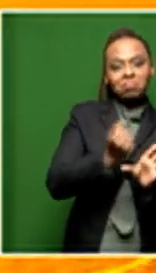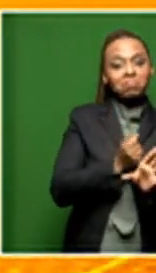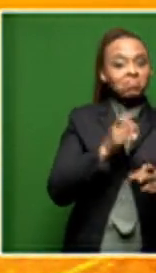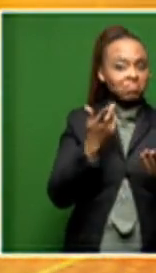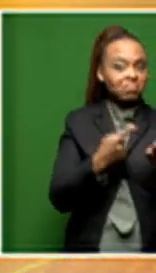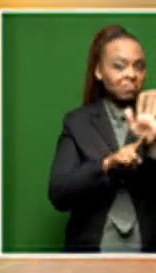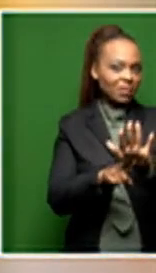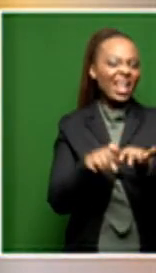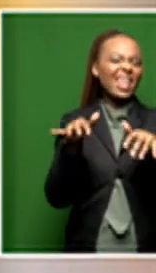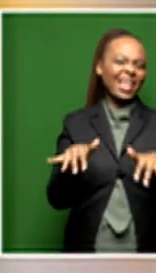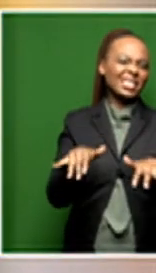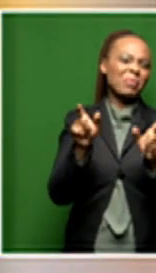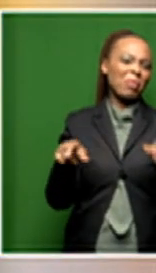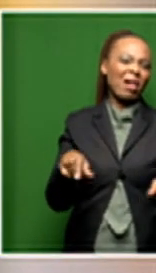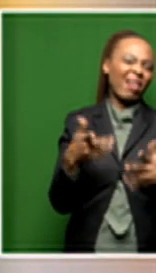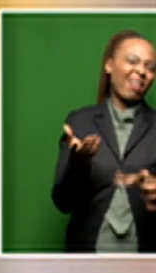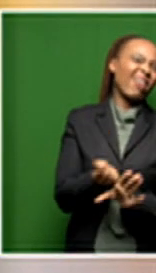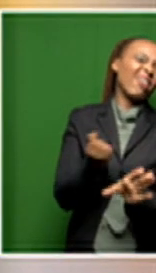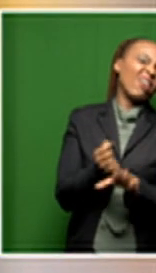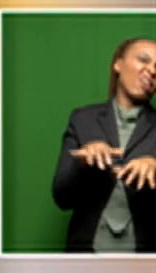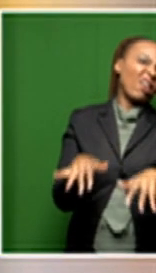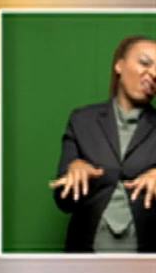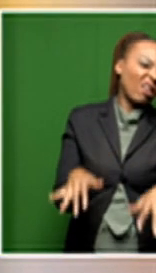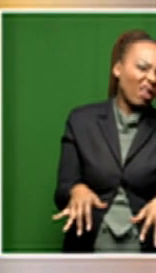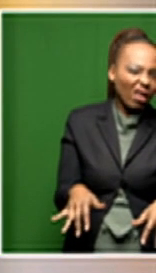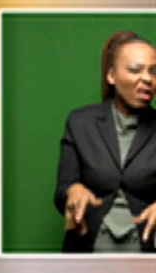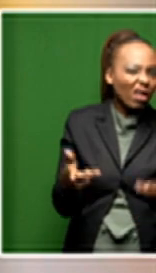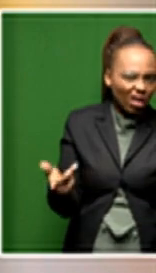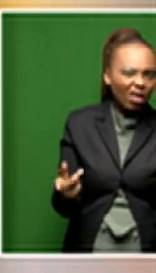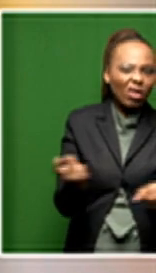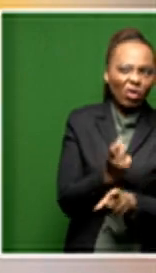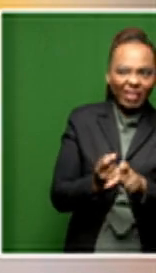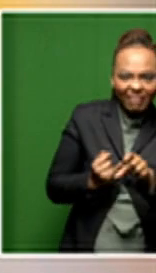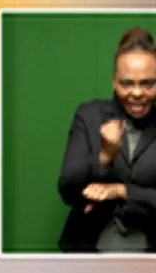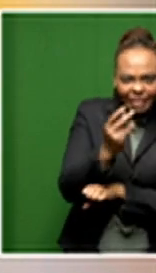lazy people find quicker ways to make their meals instead of being in the kitchen all day.